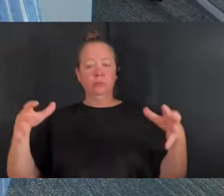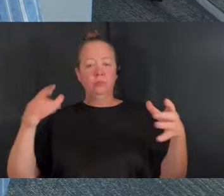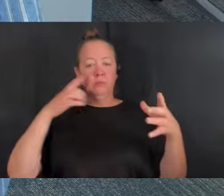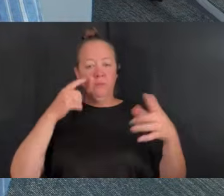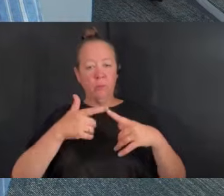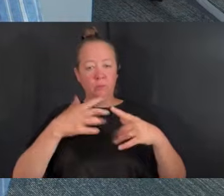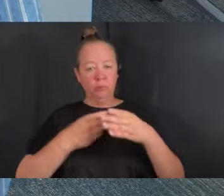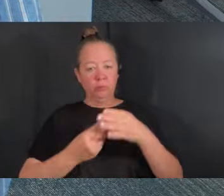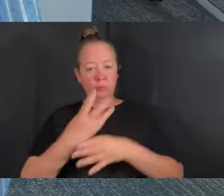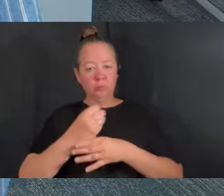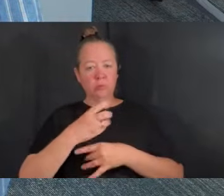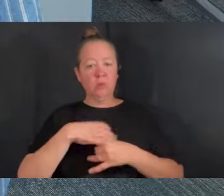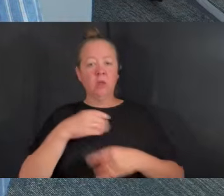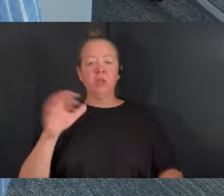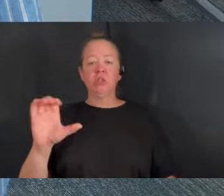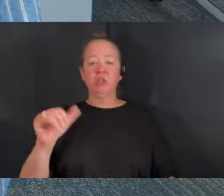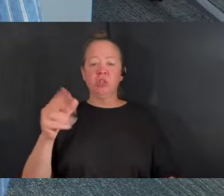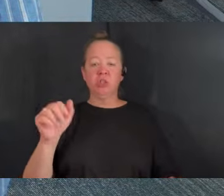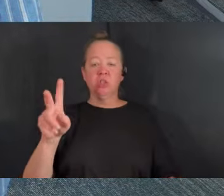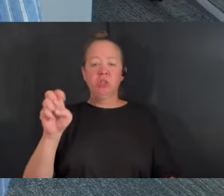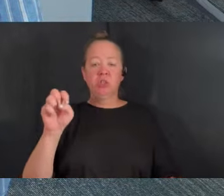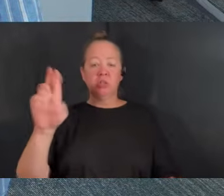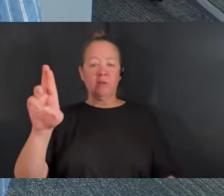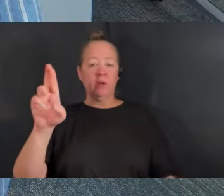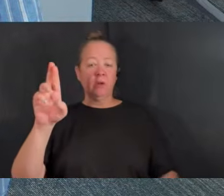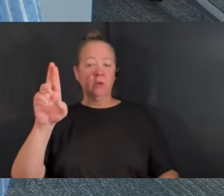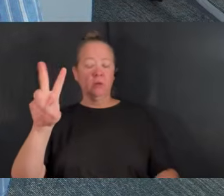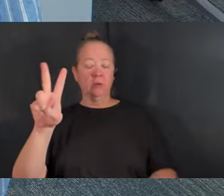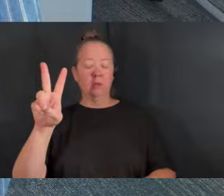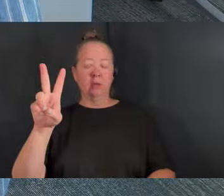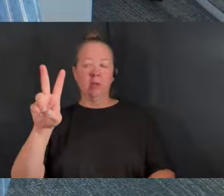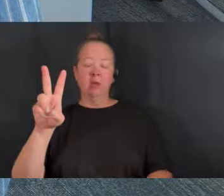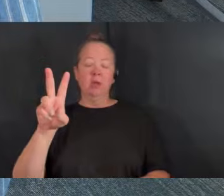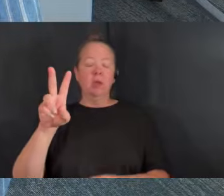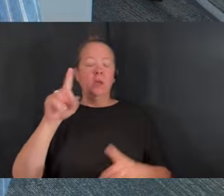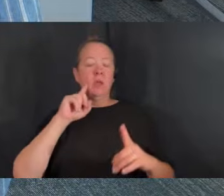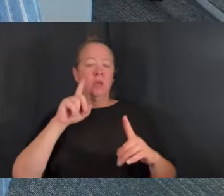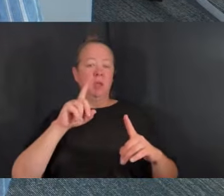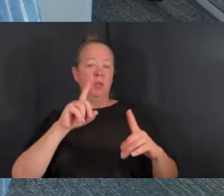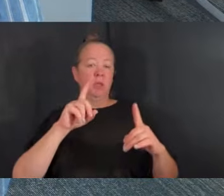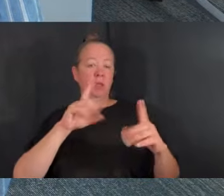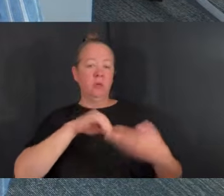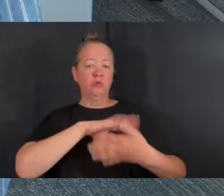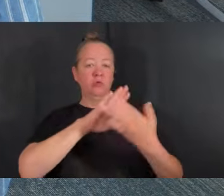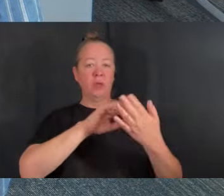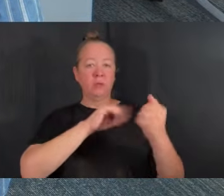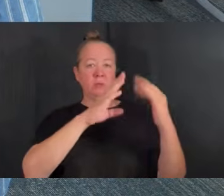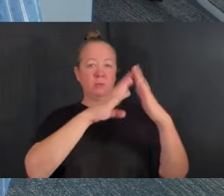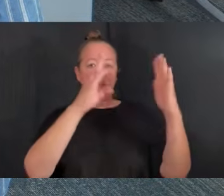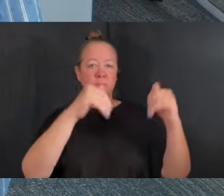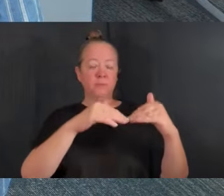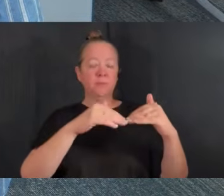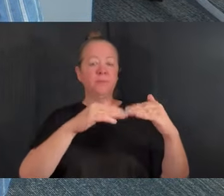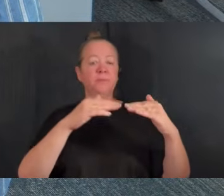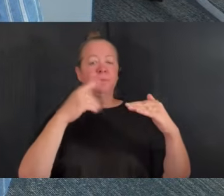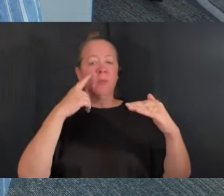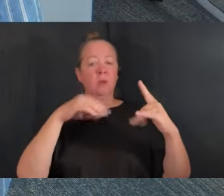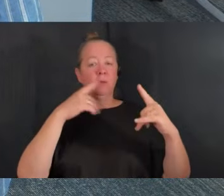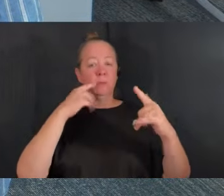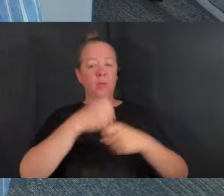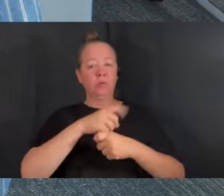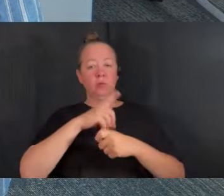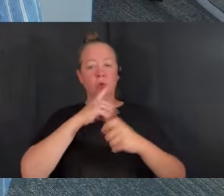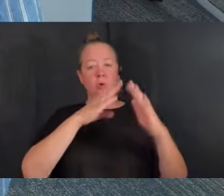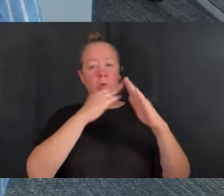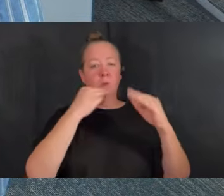area housing shortages of the period and had convenient commuter access for residents. It also has a significant concentration